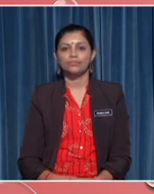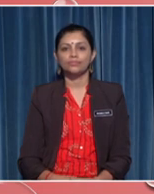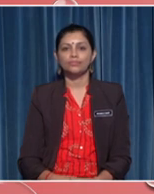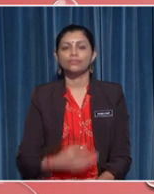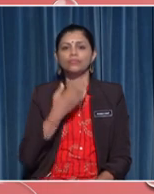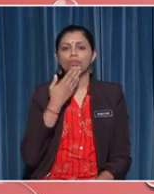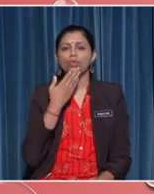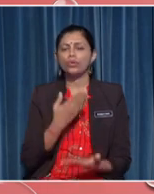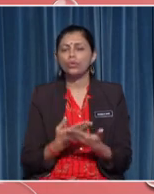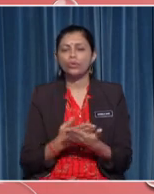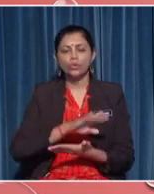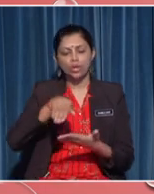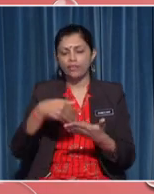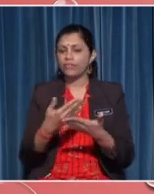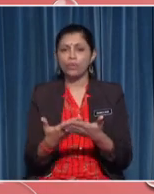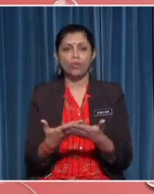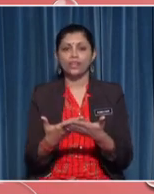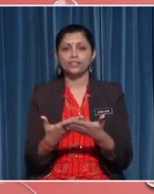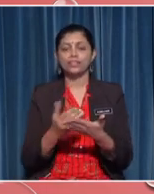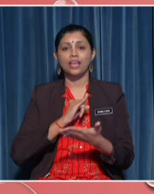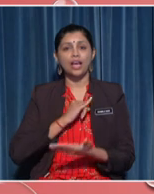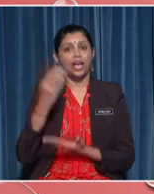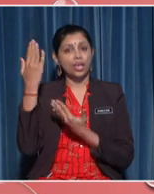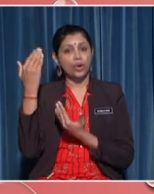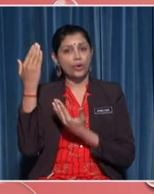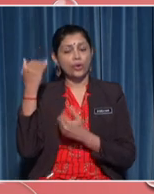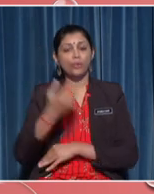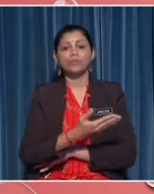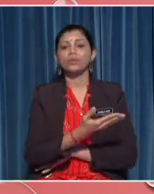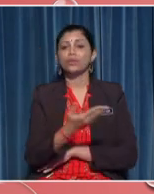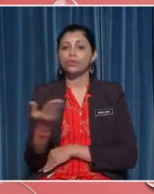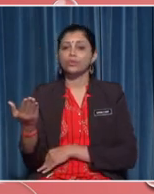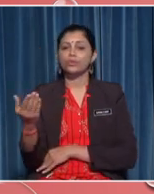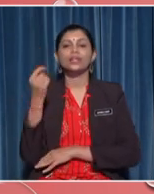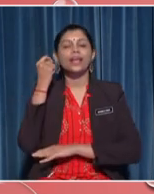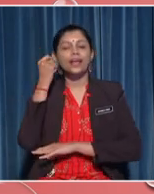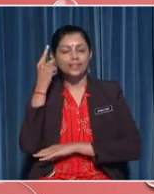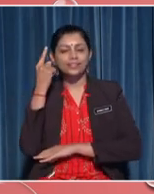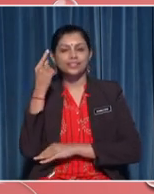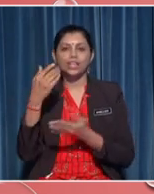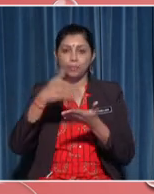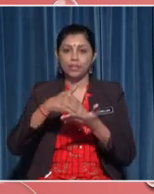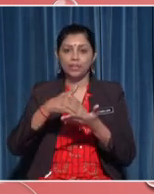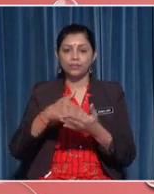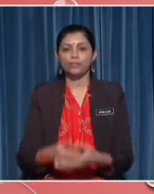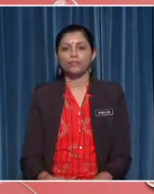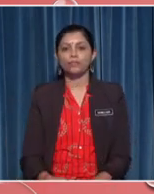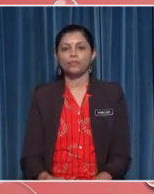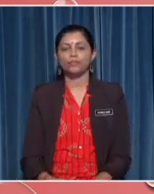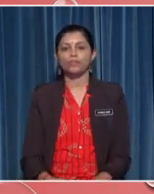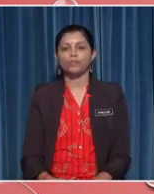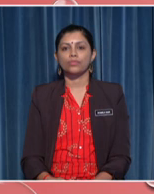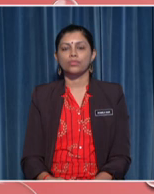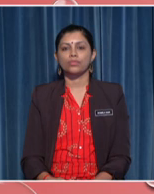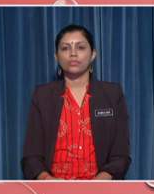Good job, everyone. I hope it will help you to understand better and realize